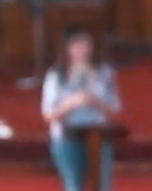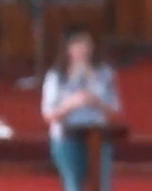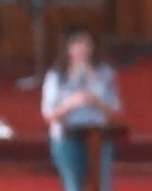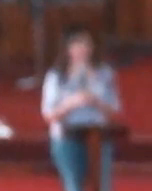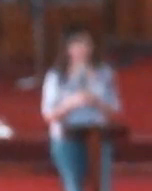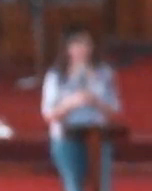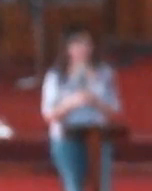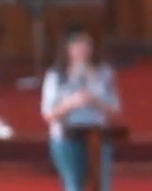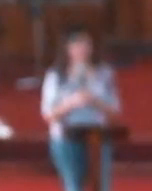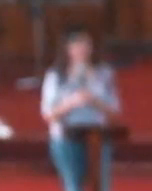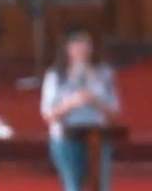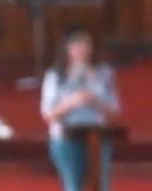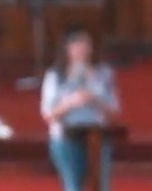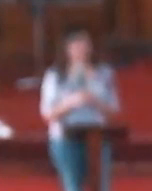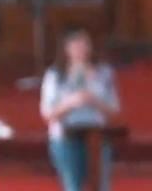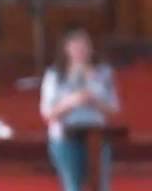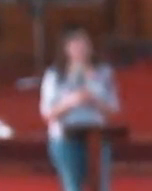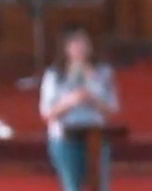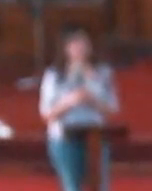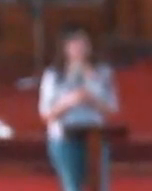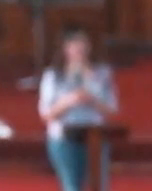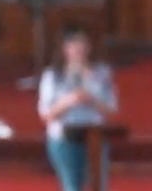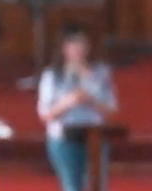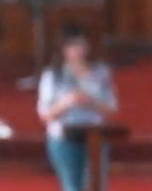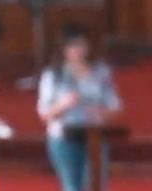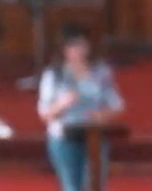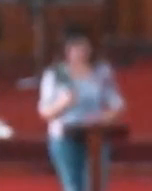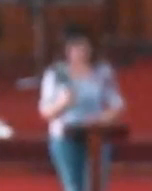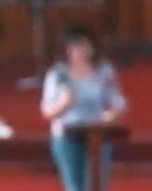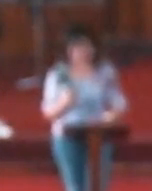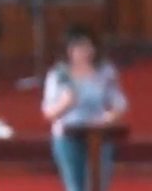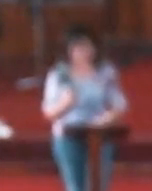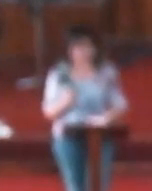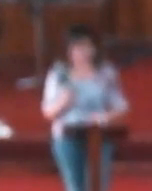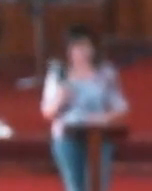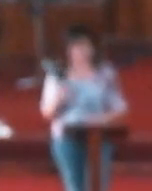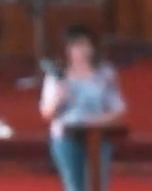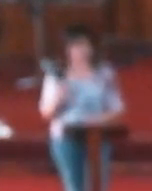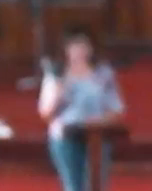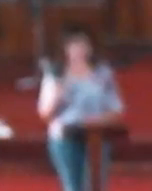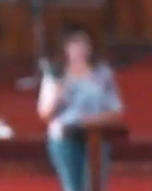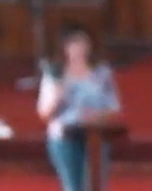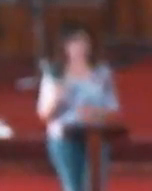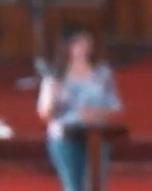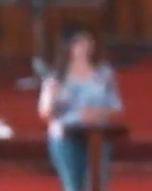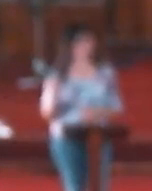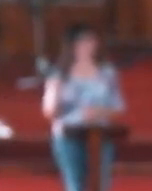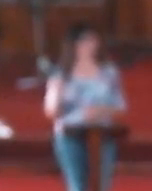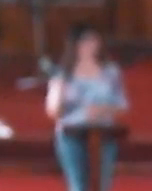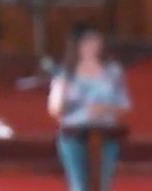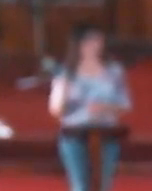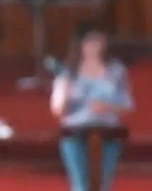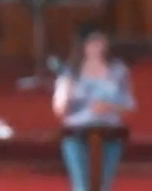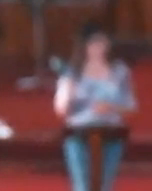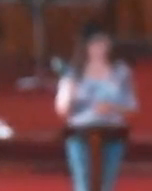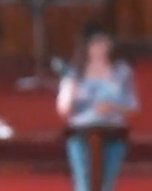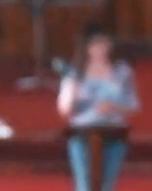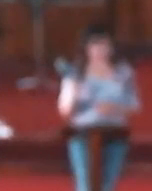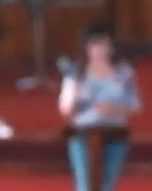Digamos juntos eso. Mi fe es en Dios. Let's say this together. No en las palabras que digo.